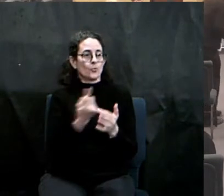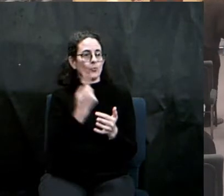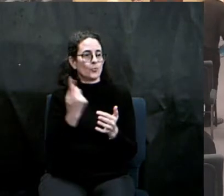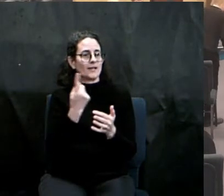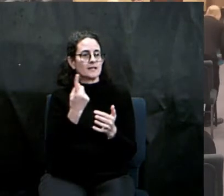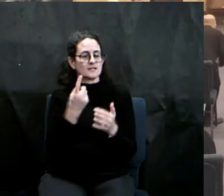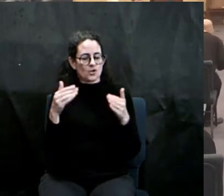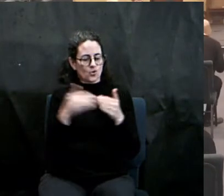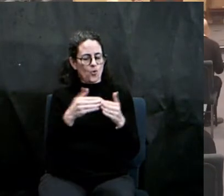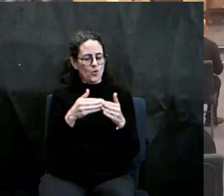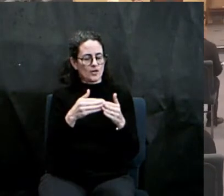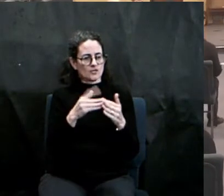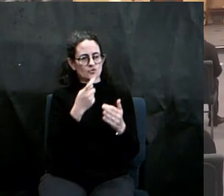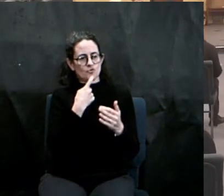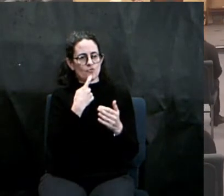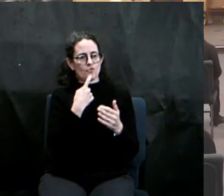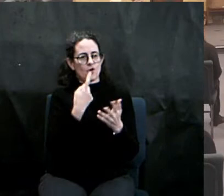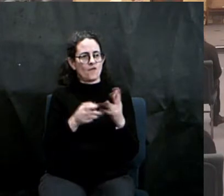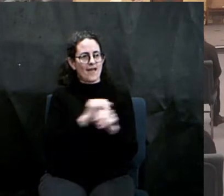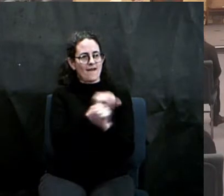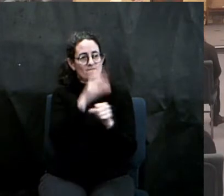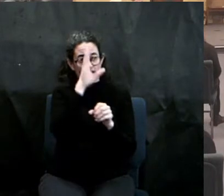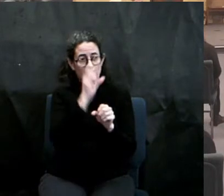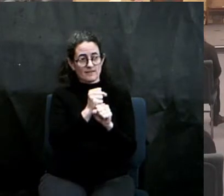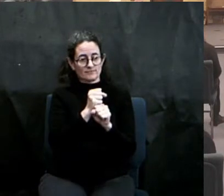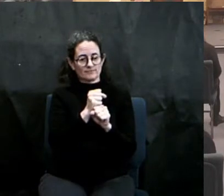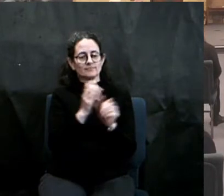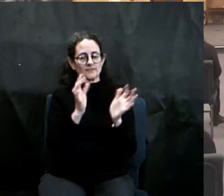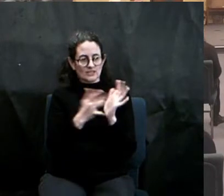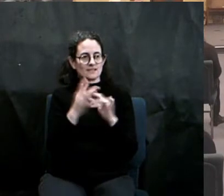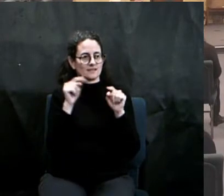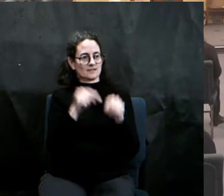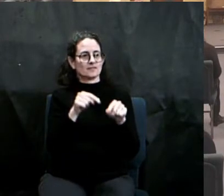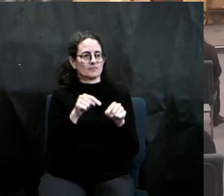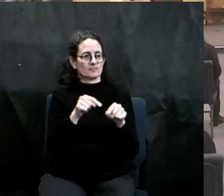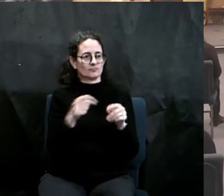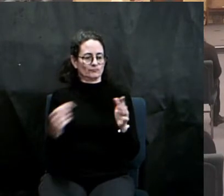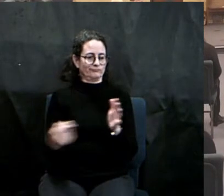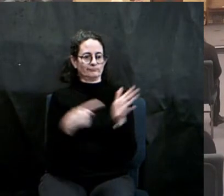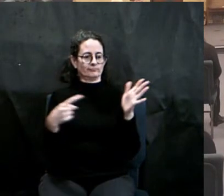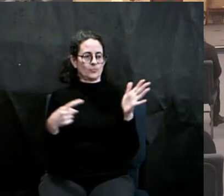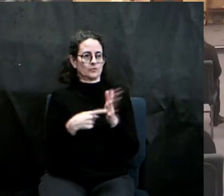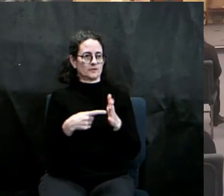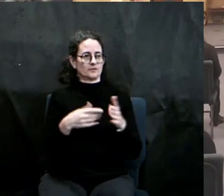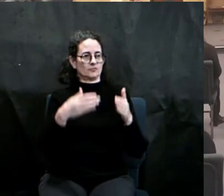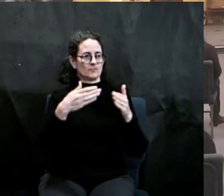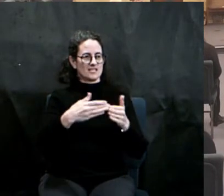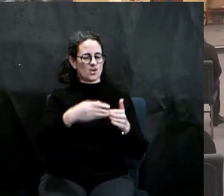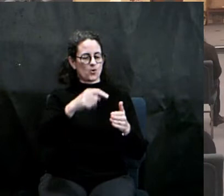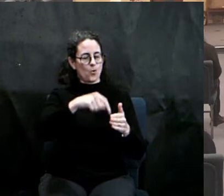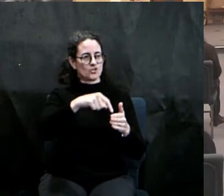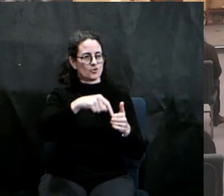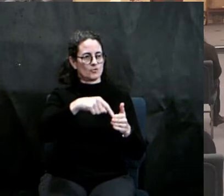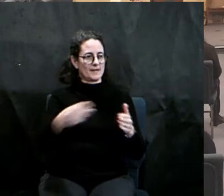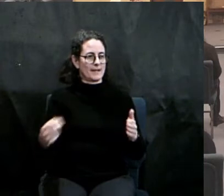Christian faith, the cornerstone that is forgotten and trodden over by others, But I wonder how few in Australia and around the